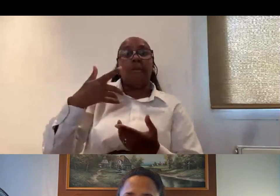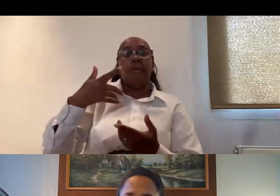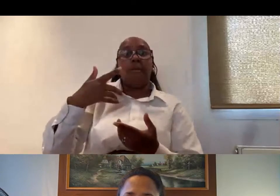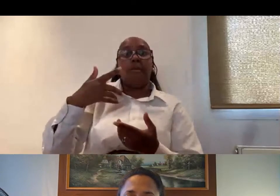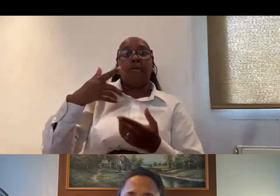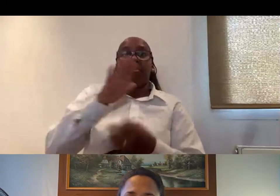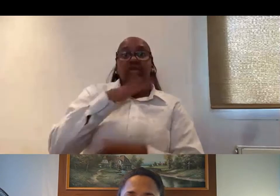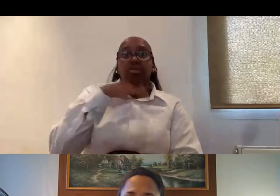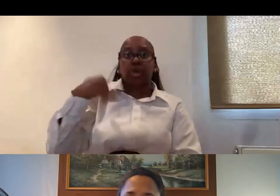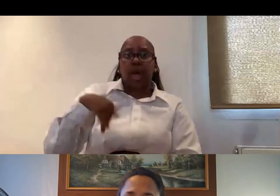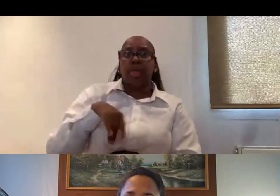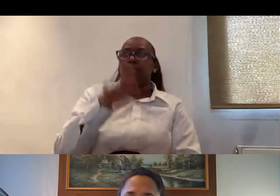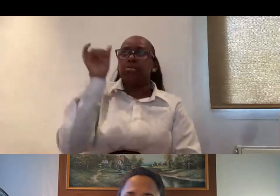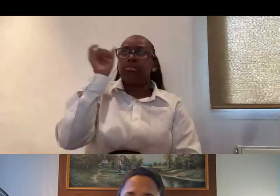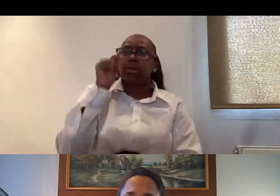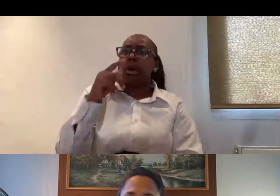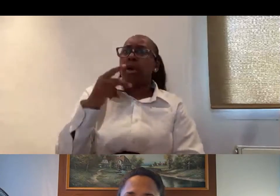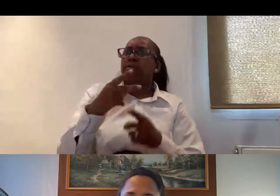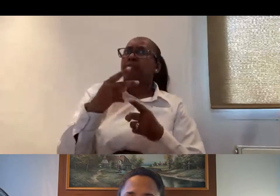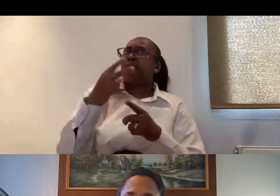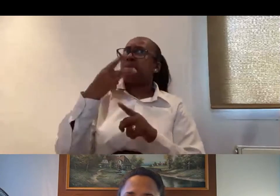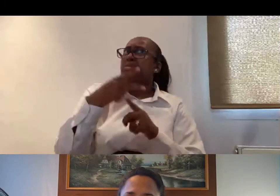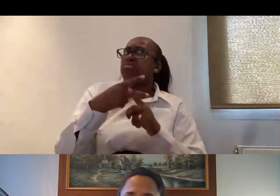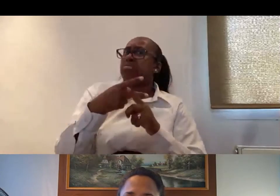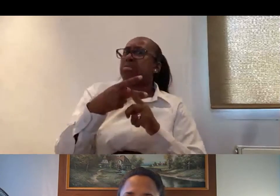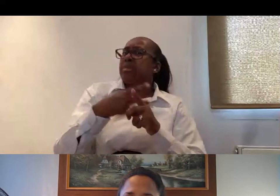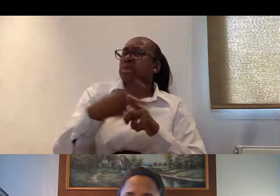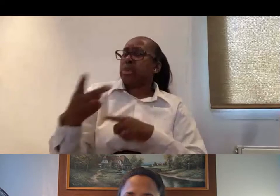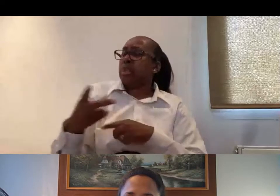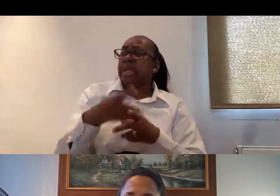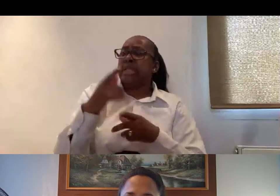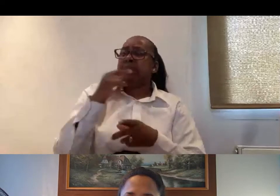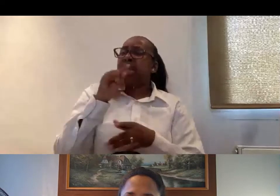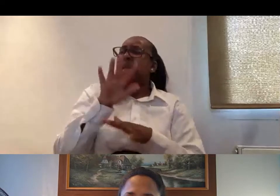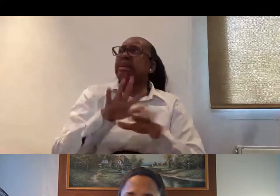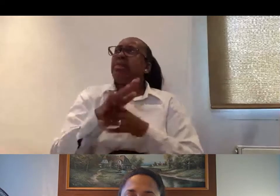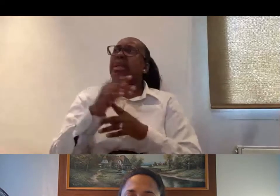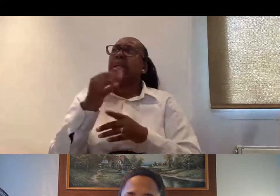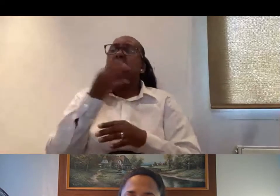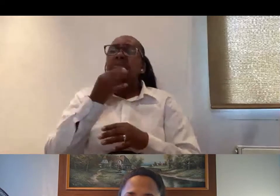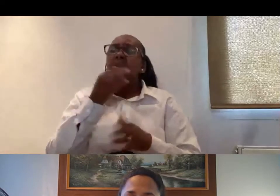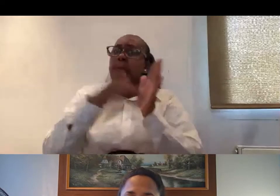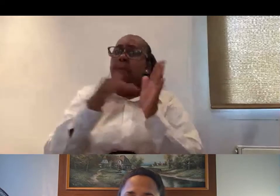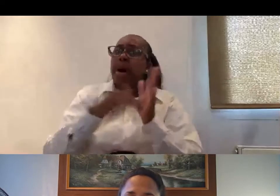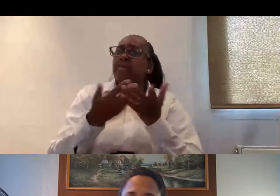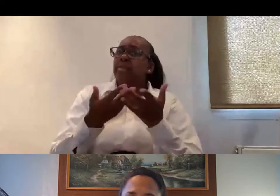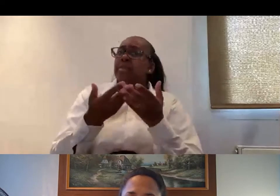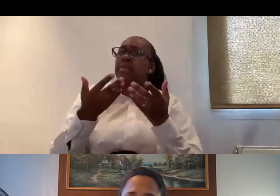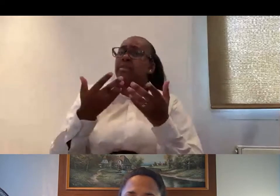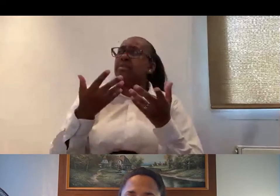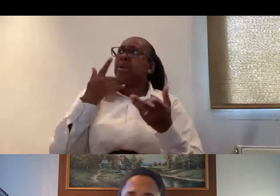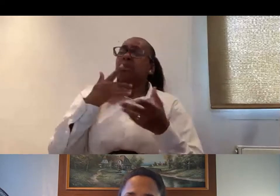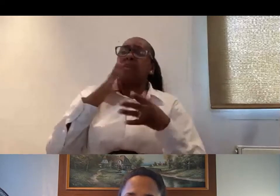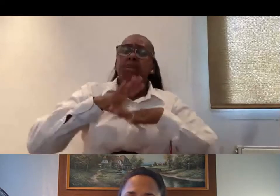of weeks. Okay. And then it took me just to recover probably a few months, you know, feeling tired,